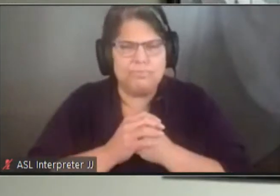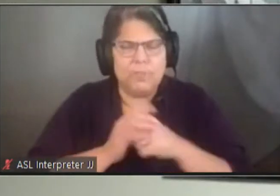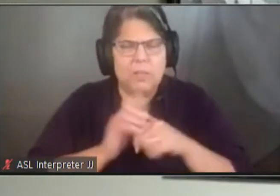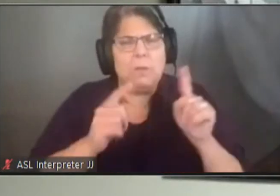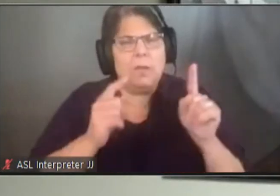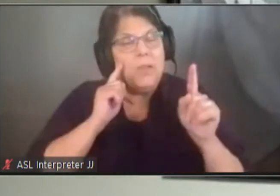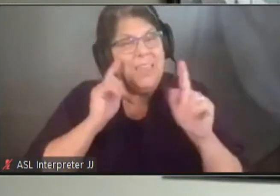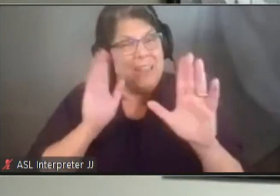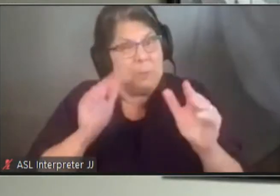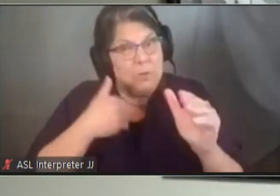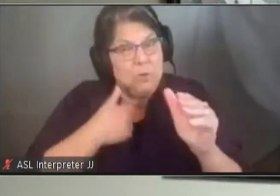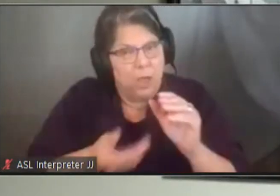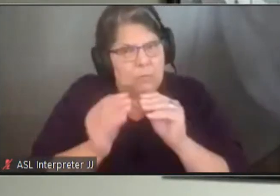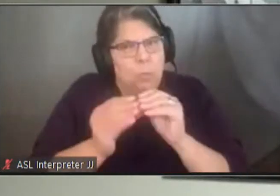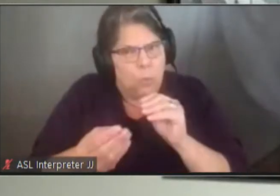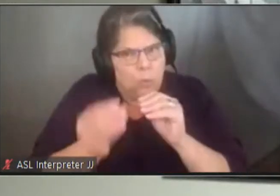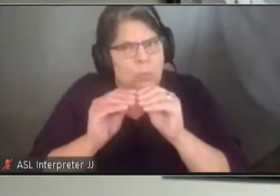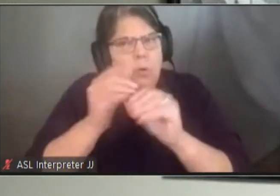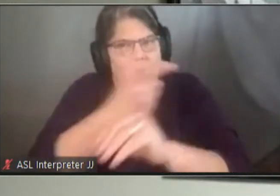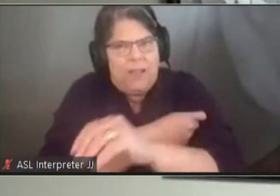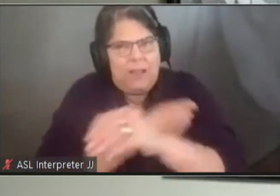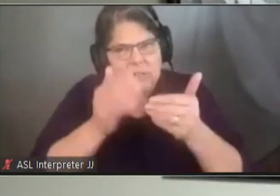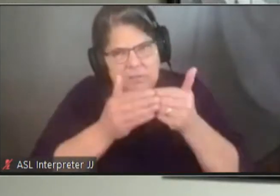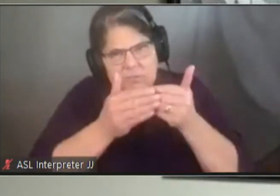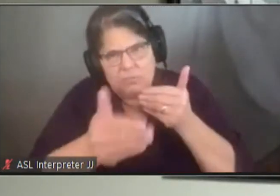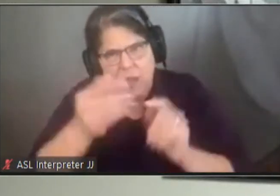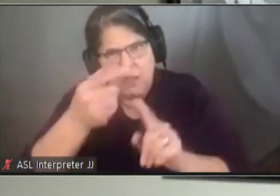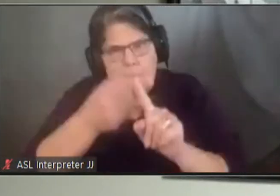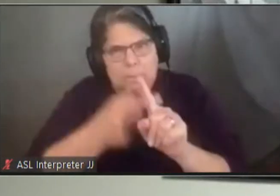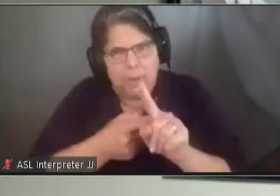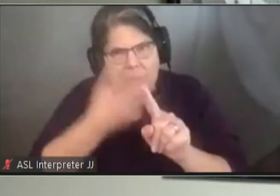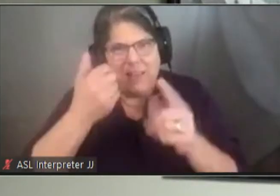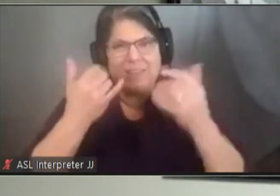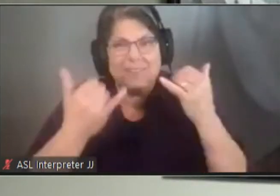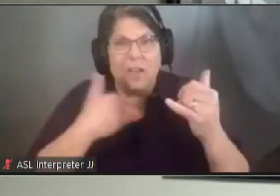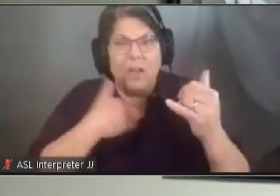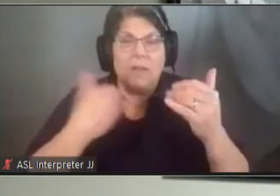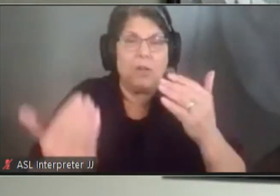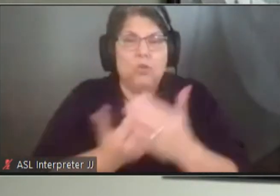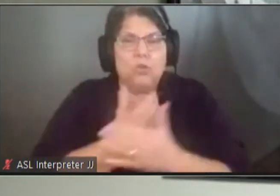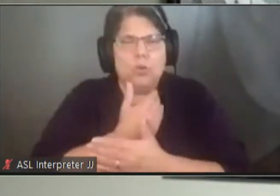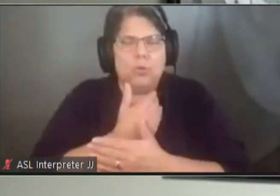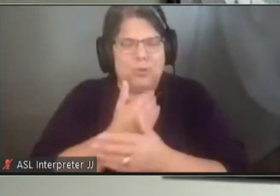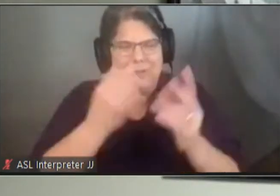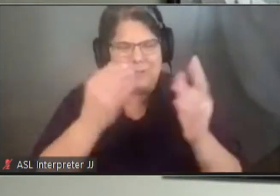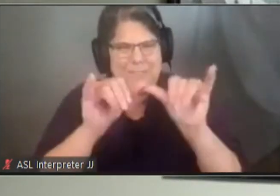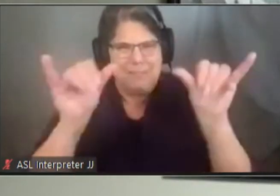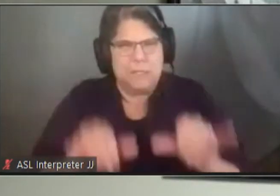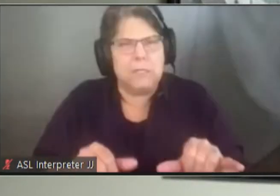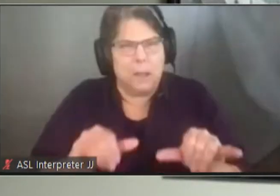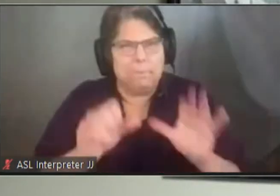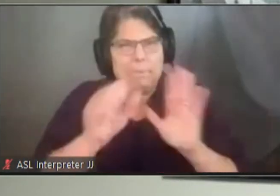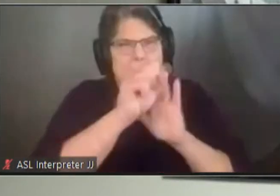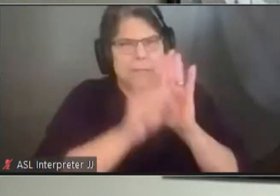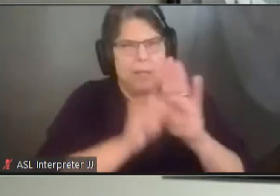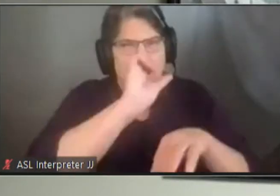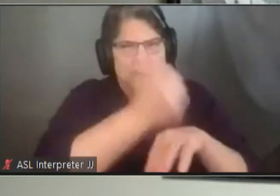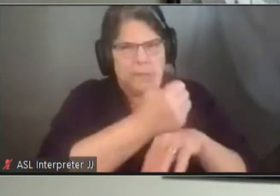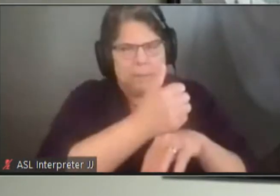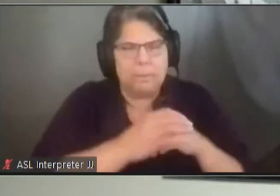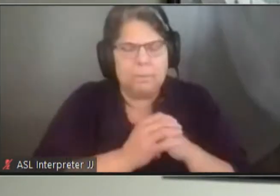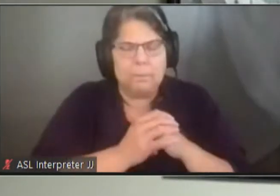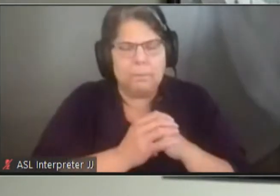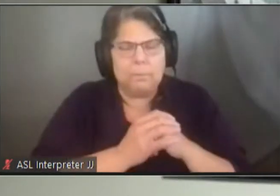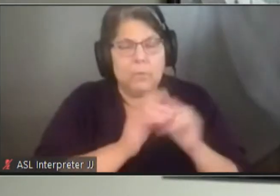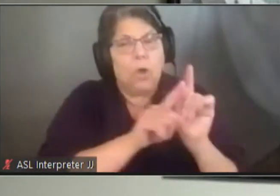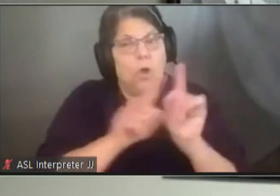gradual increase over the next month as there is now a new formula being used by the state. And also we're hoping